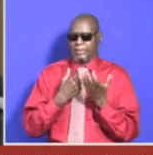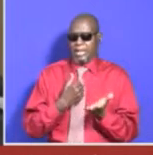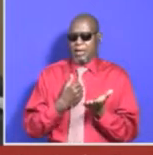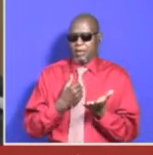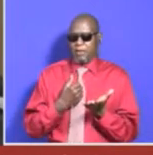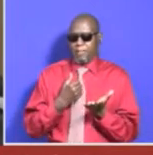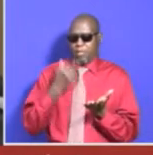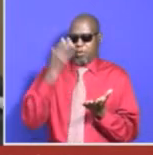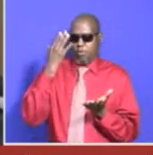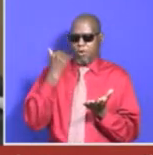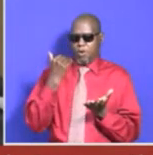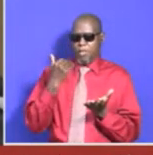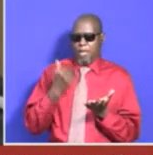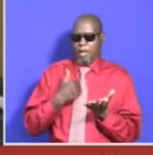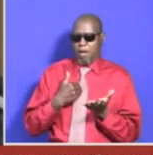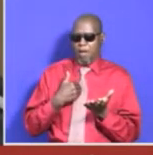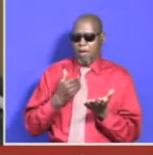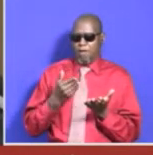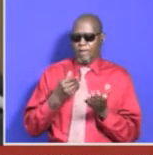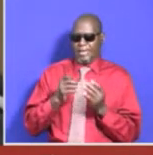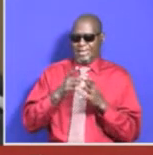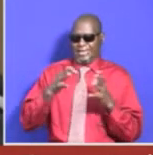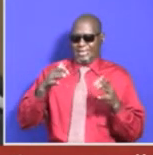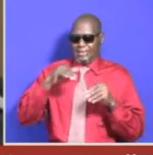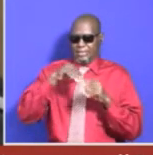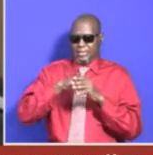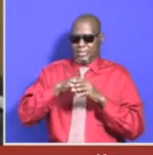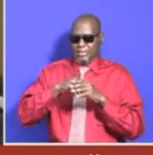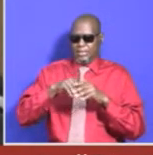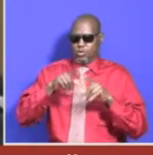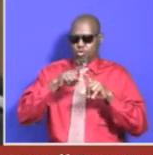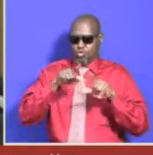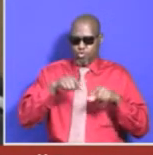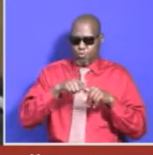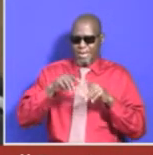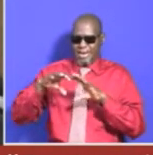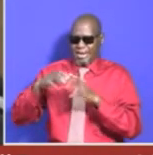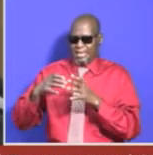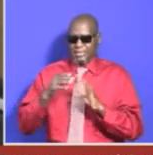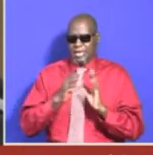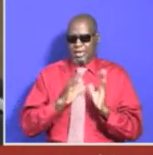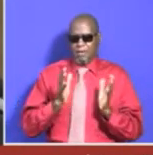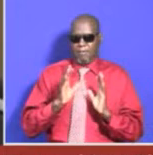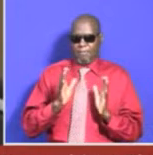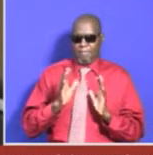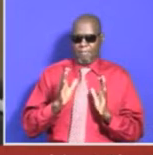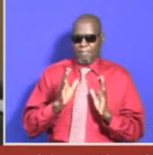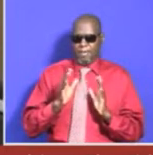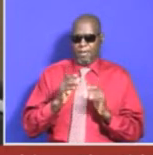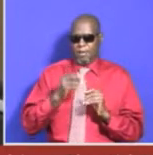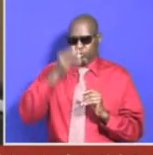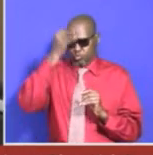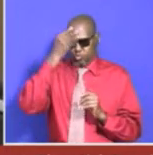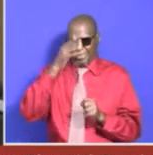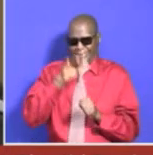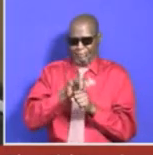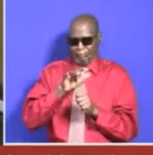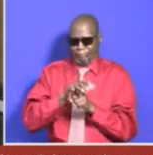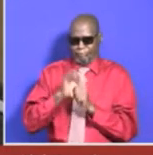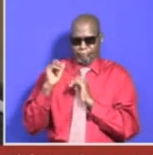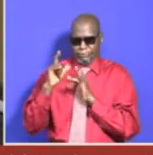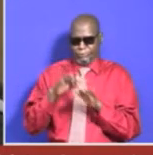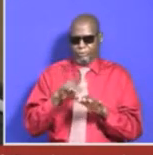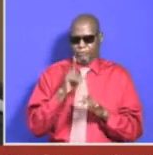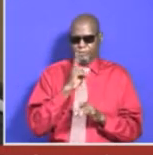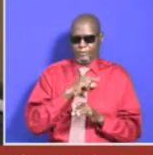to diapata that increase in classes, increase in rooms, the same at the same rate in wanafunzi wameingia. But